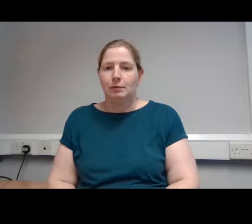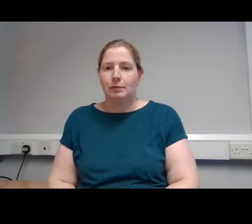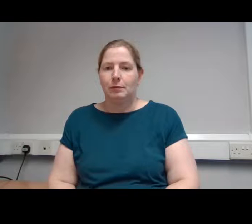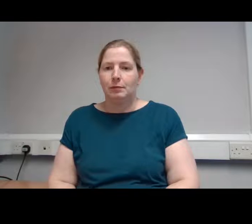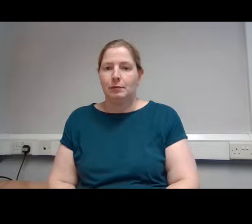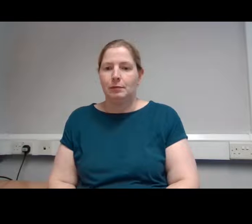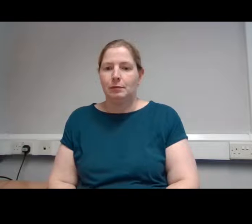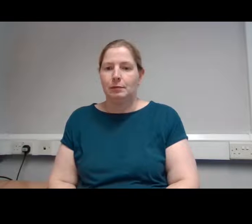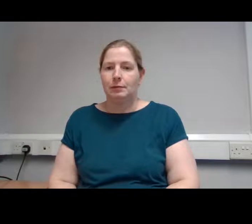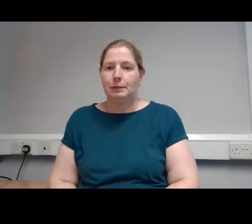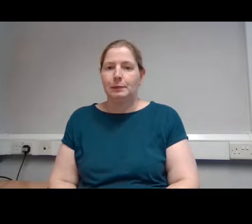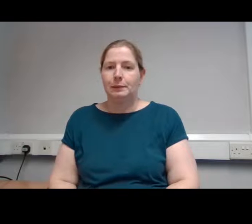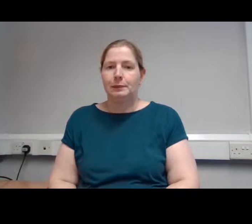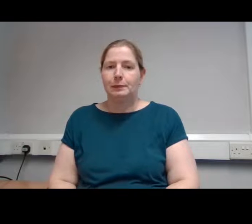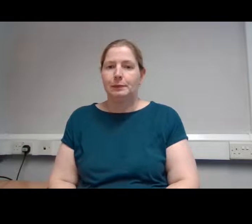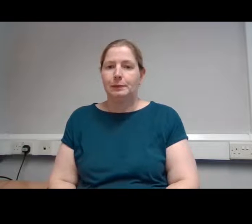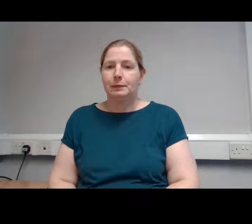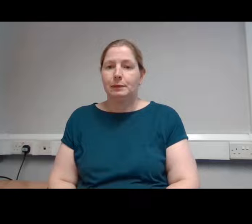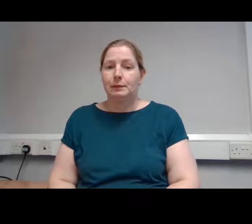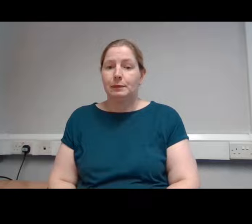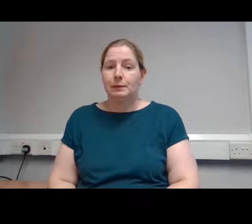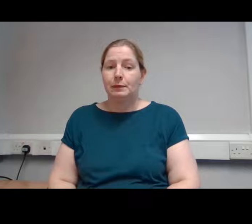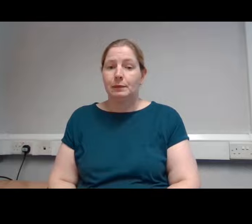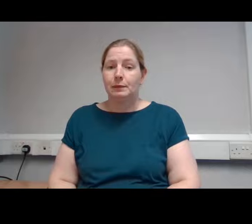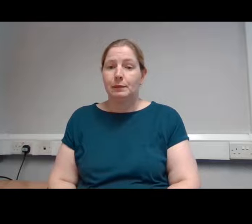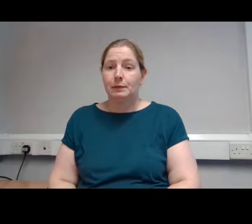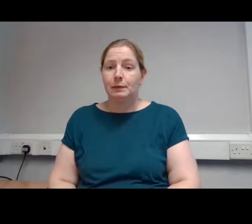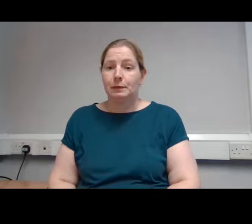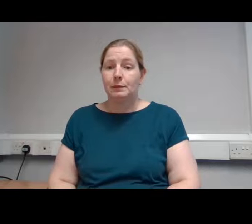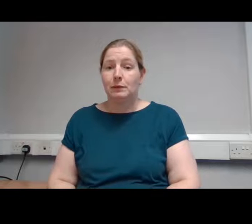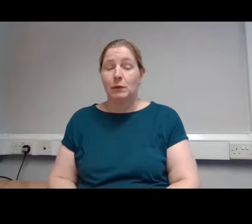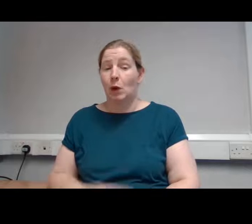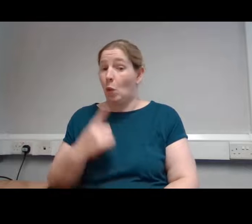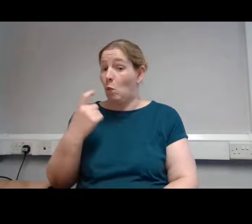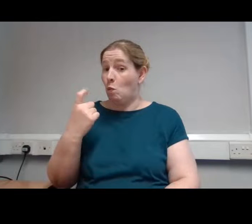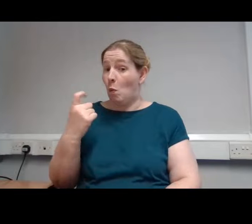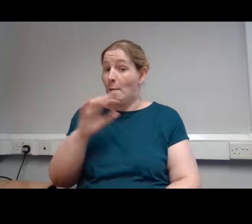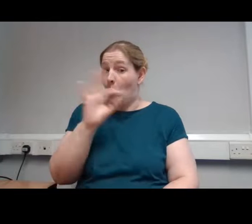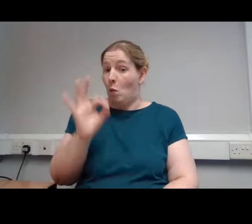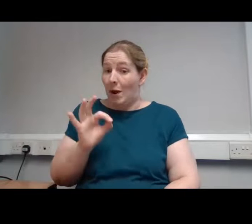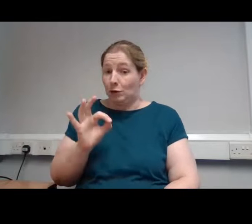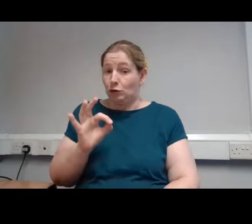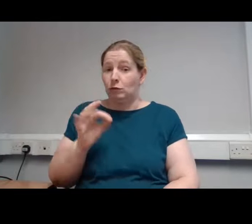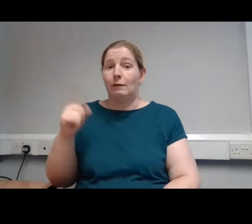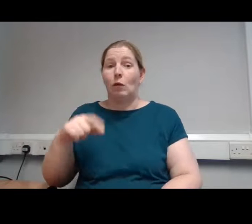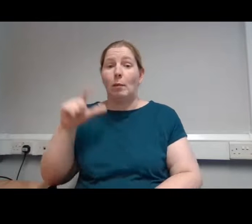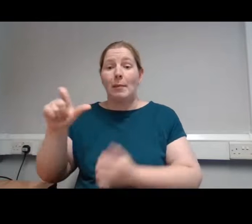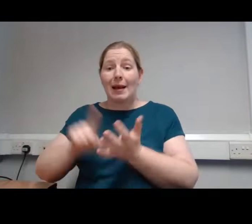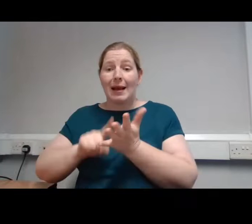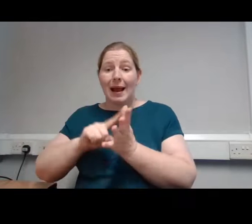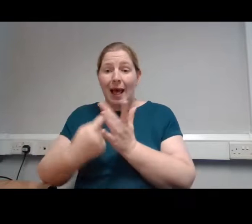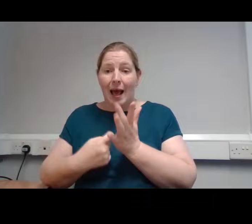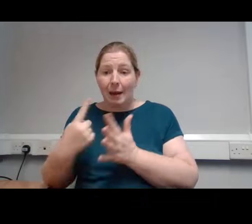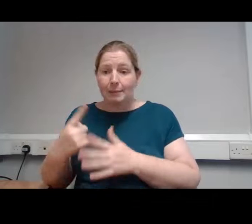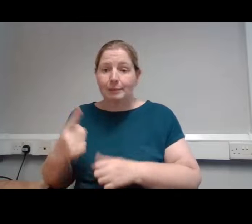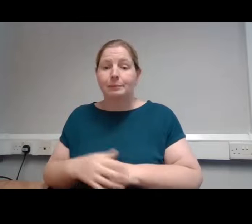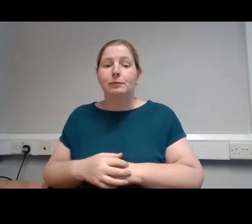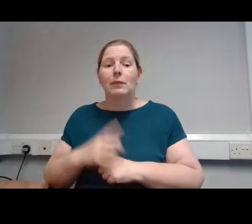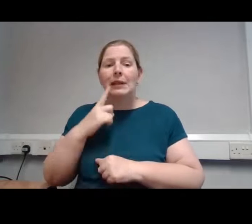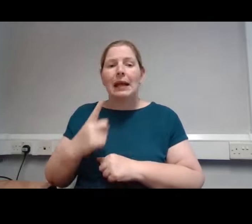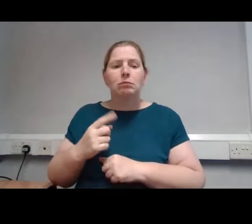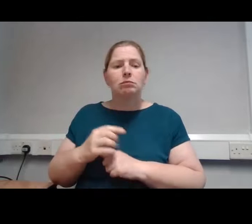Okay, Philippa may answer or may not, but we have another question in the chat from Claire. She asks, would